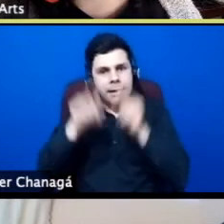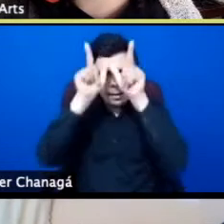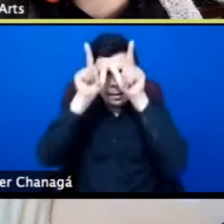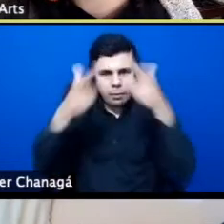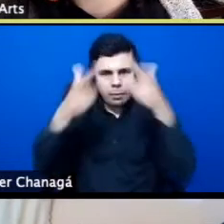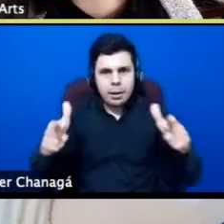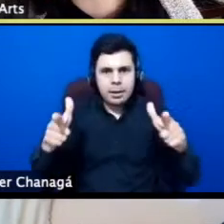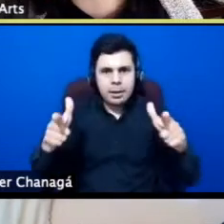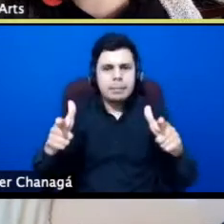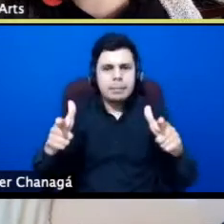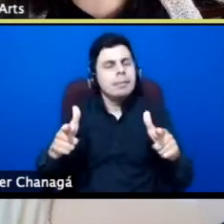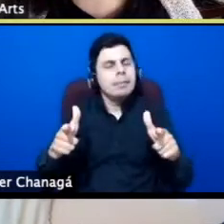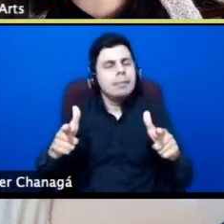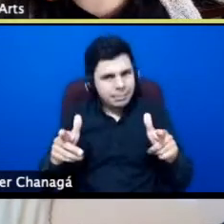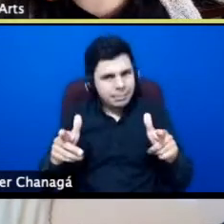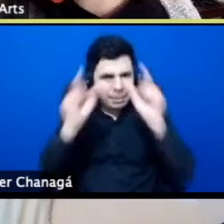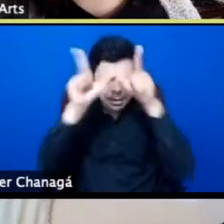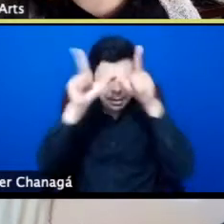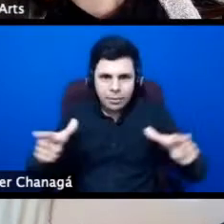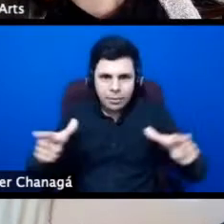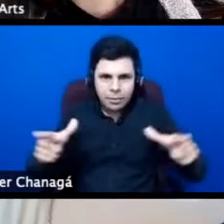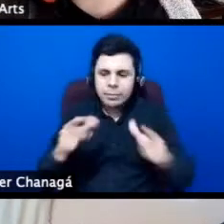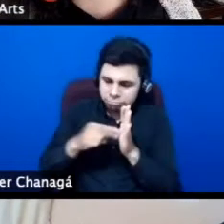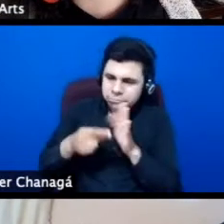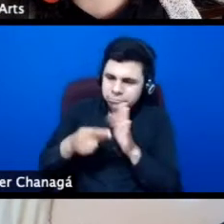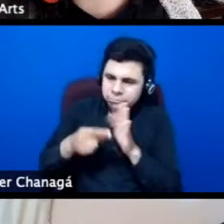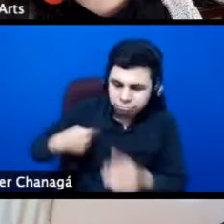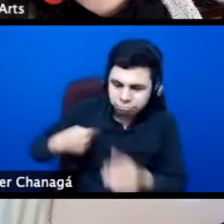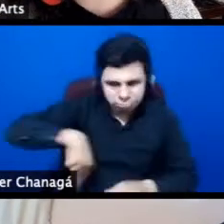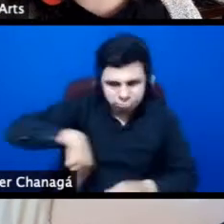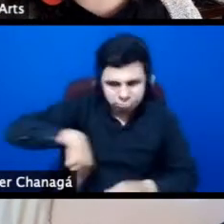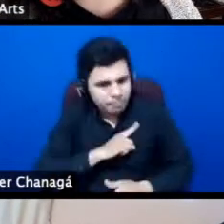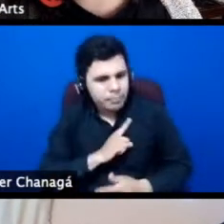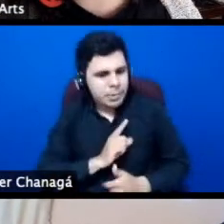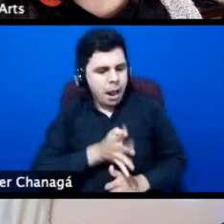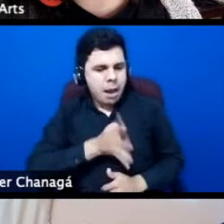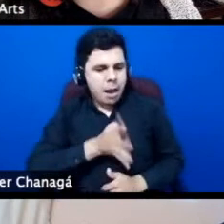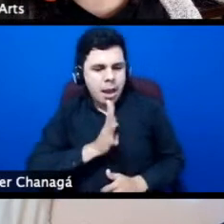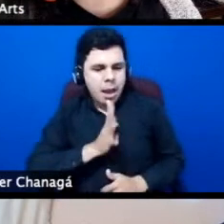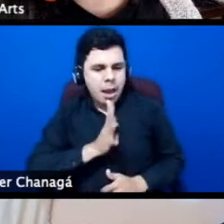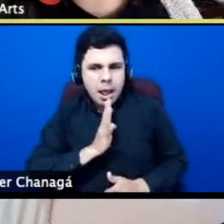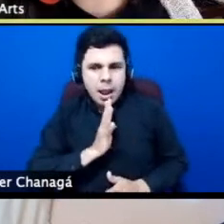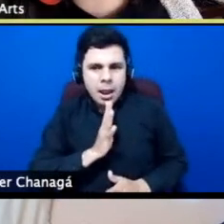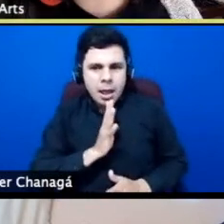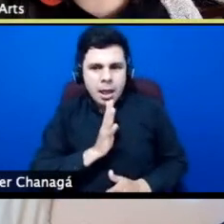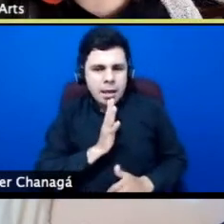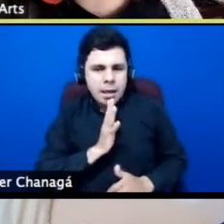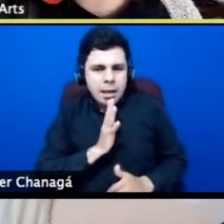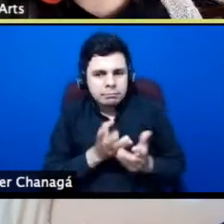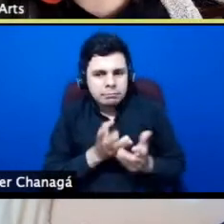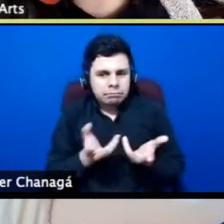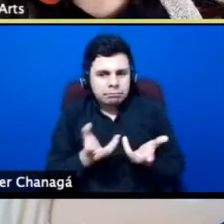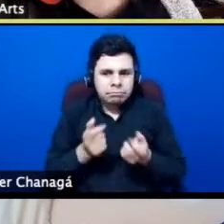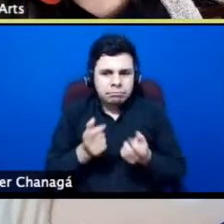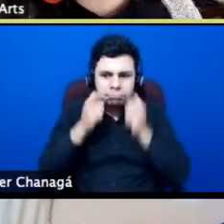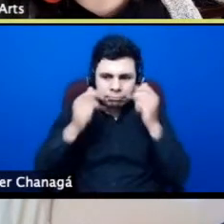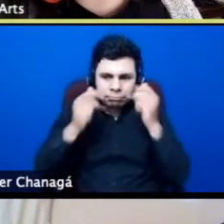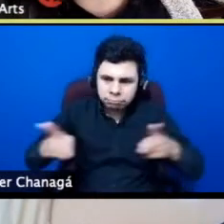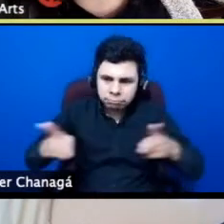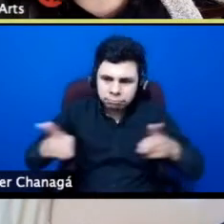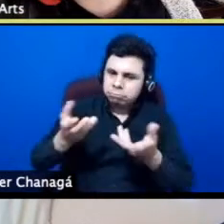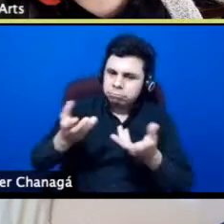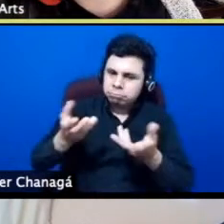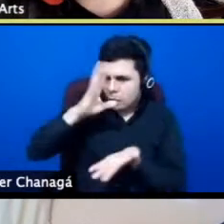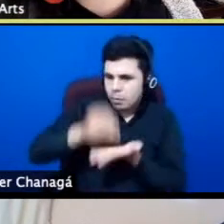lenguaje que nos conecta. Yo pienso que la forma en la que se logra la paz es con